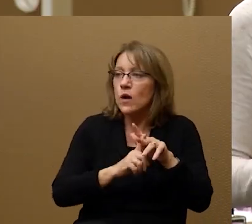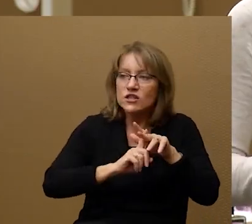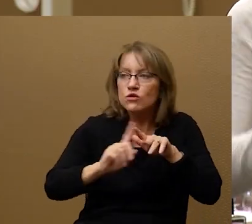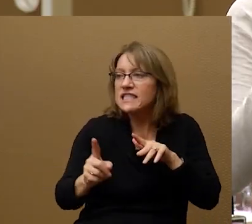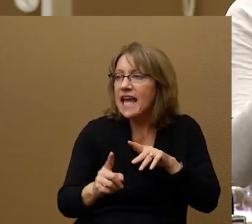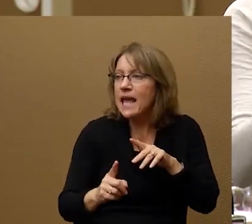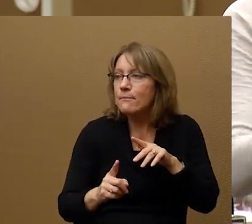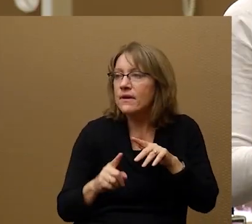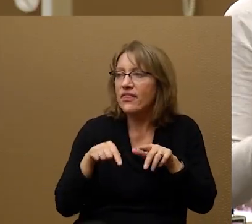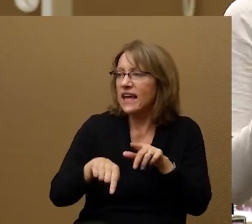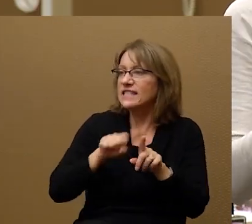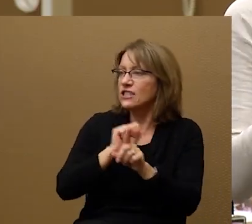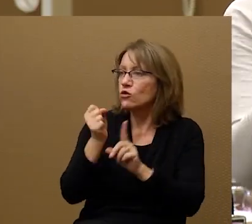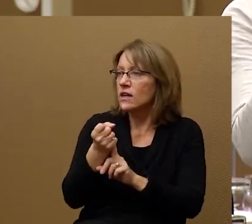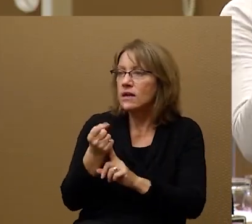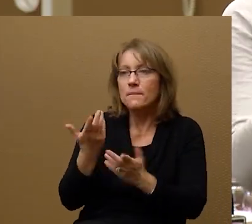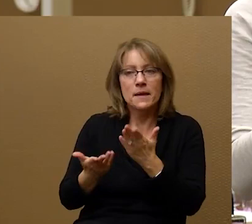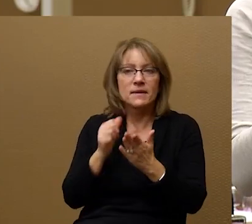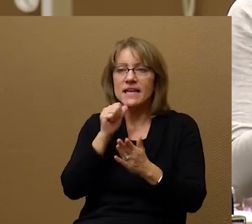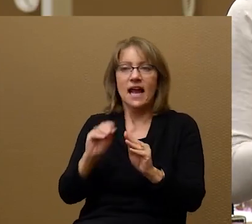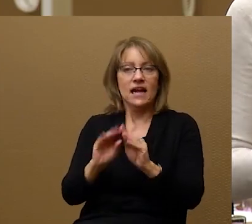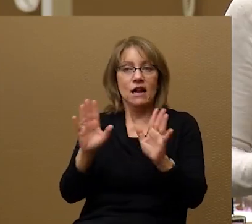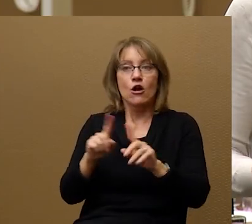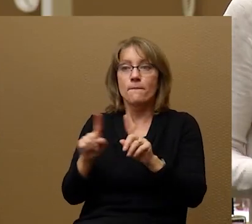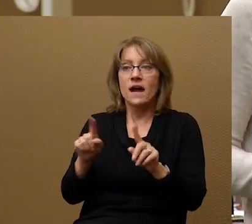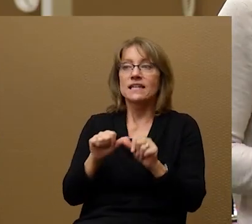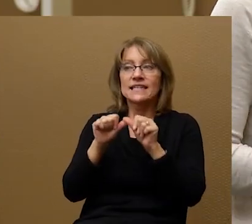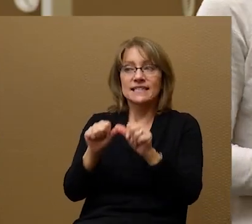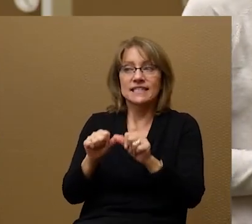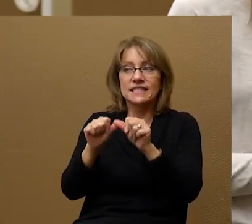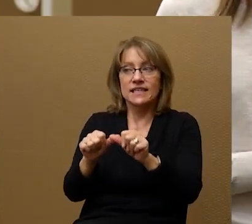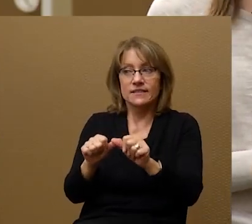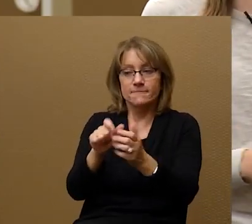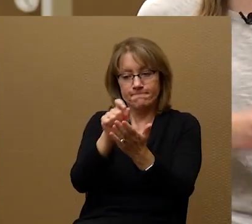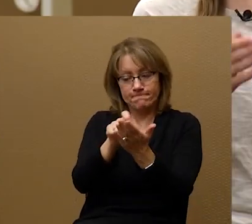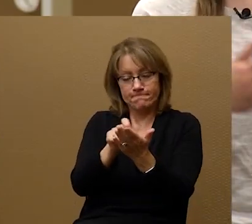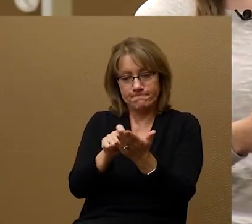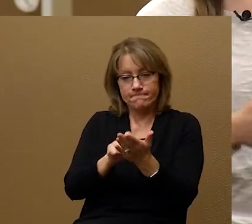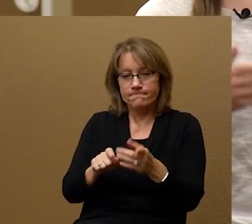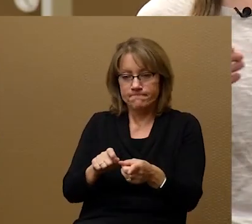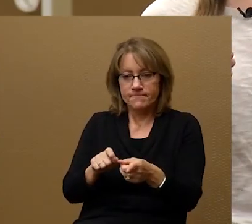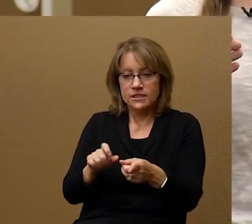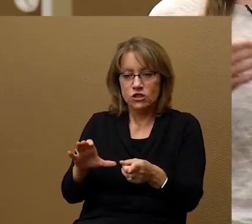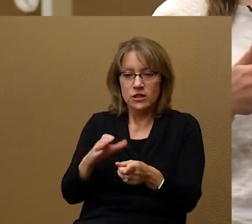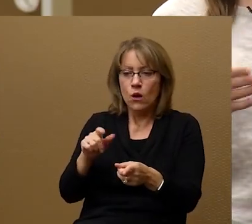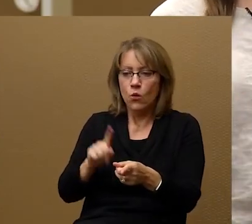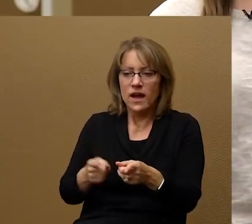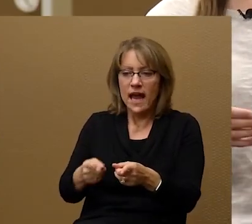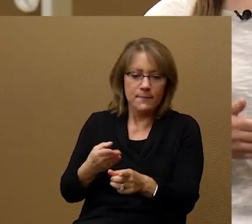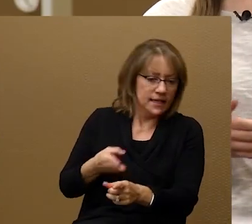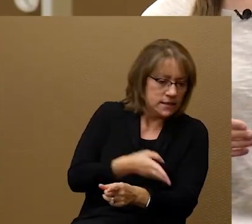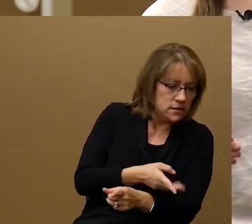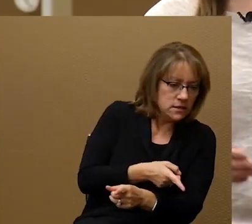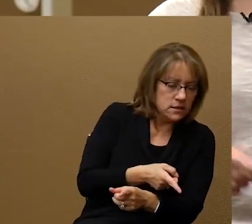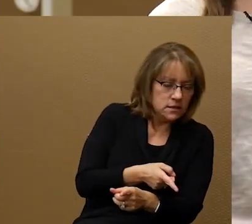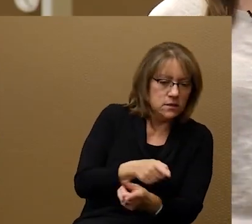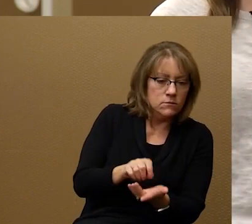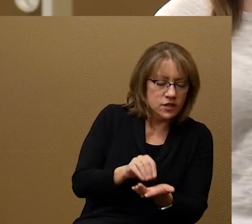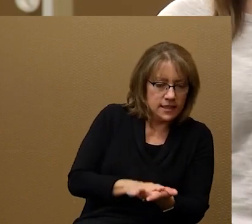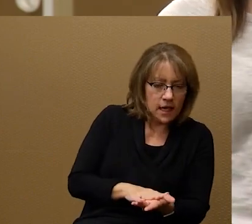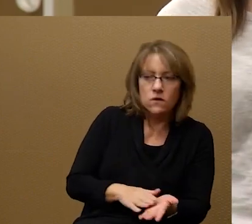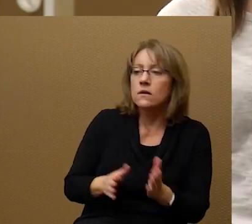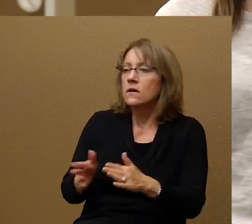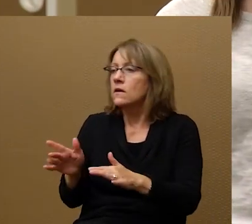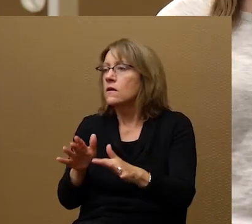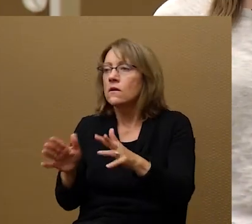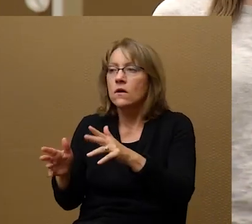yet, but with consistent data. And sometimes it's not always clear, and sometimes you just have to play around with different things, like